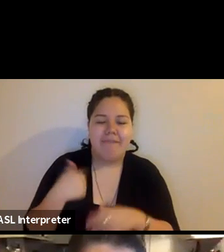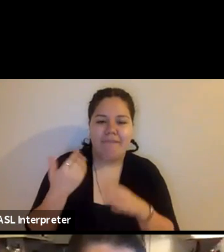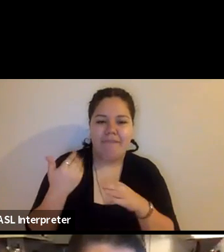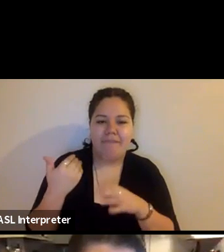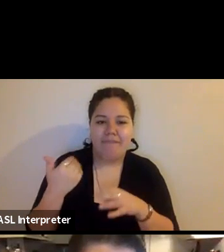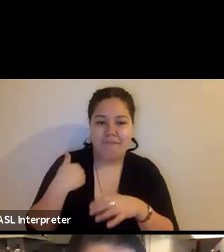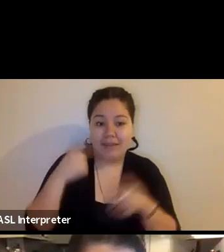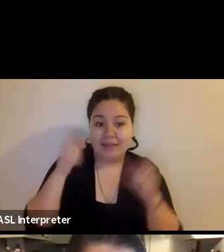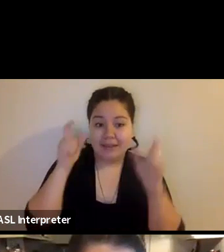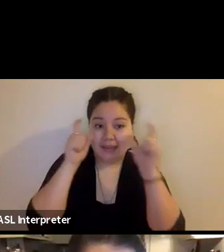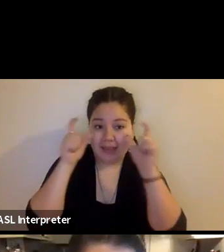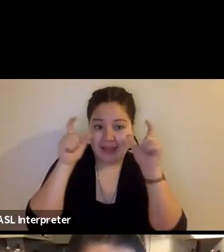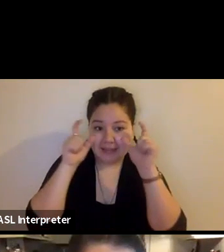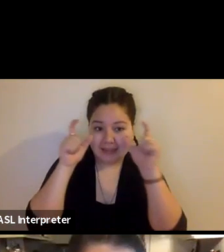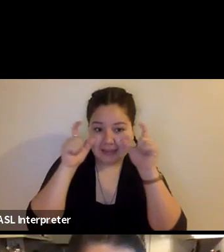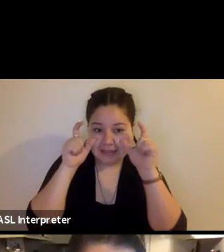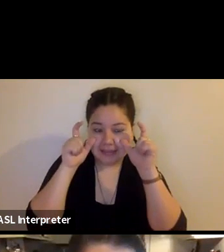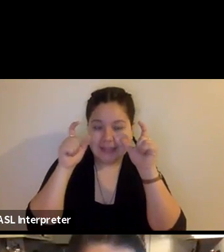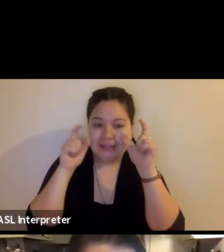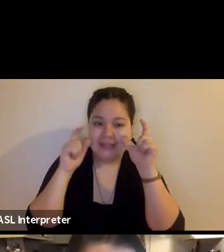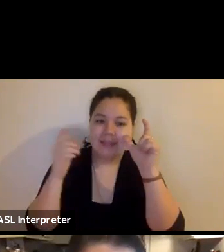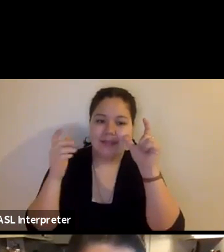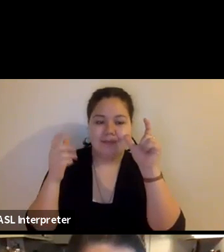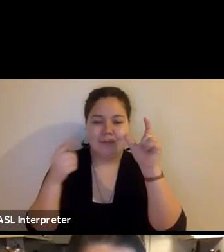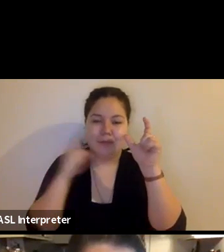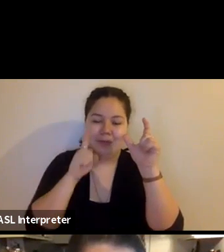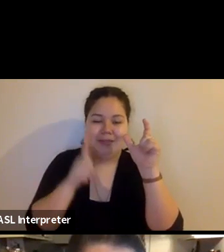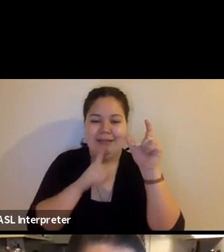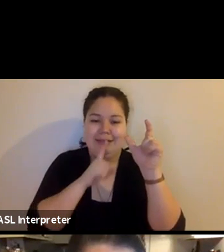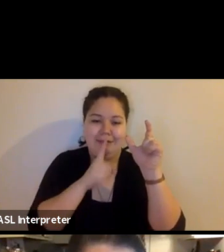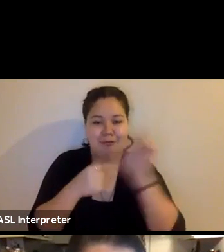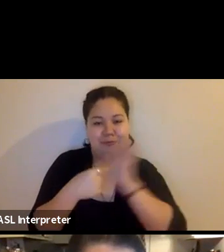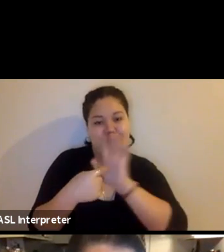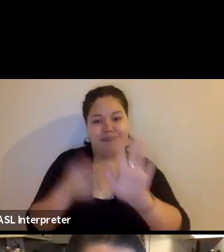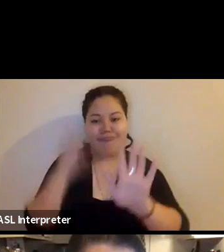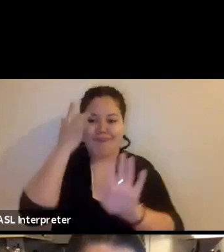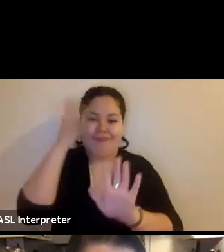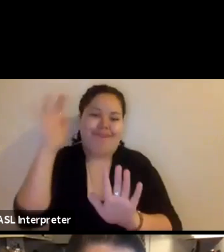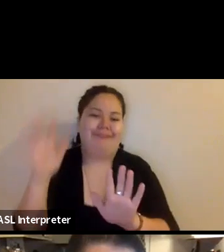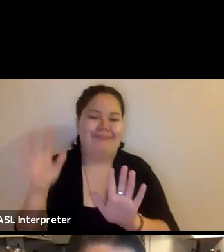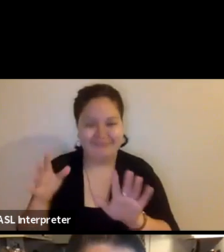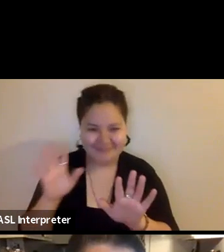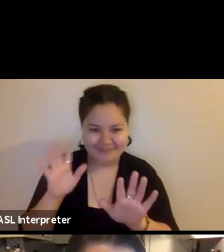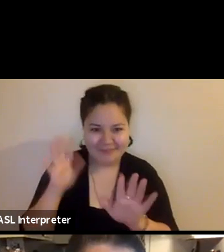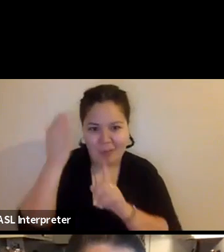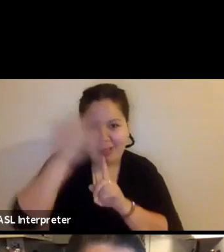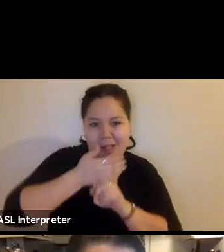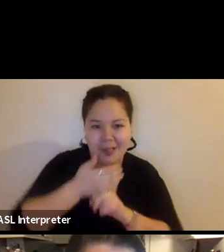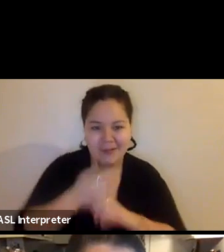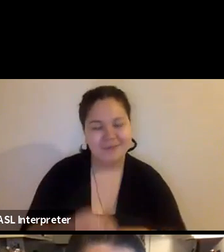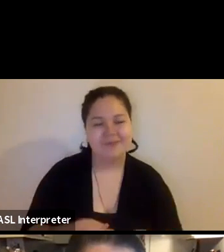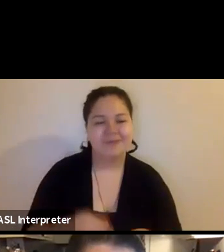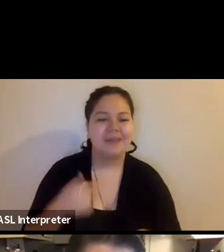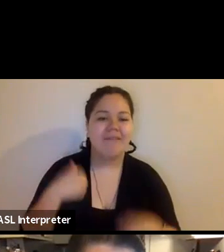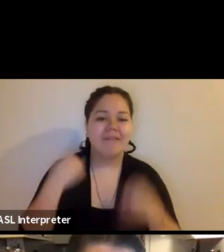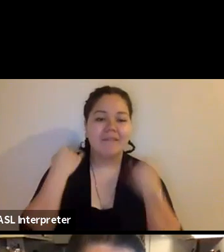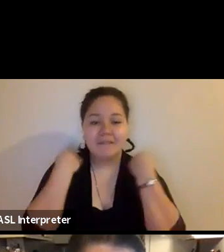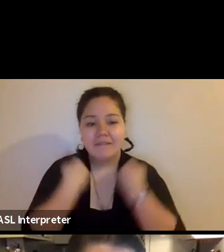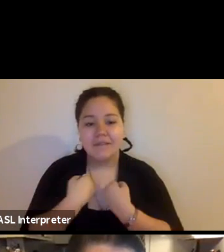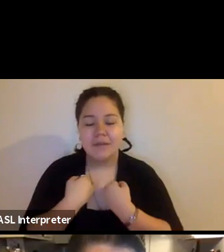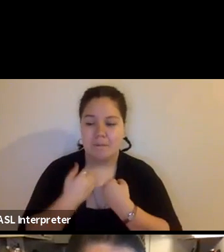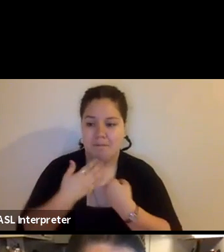glasses, which are like my intellectual mask. And I'm wearing a necklace made by my